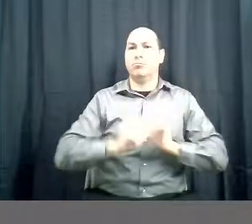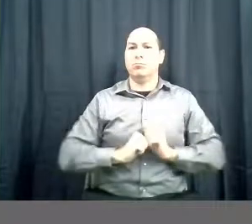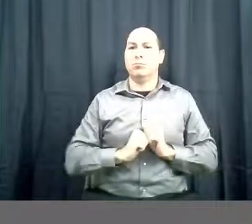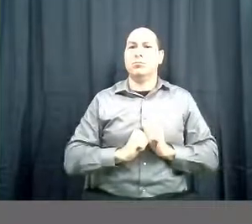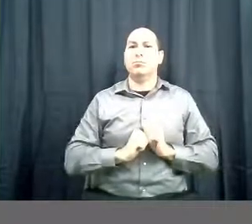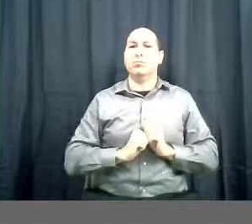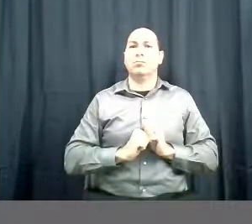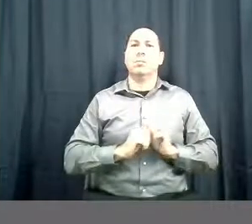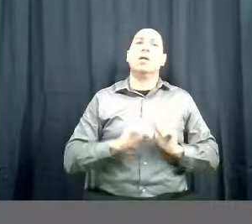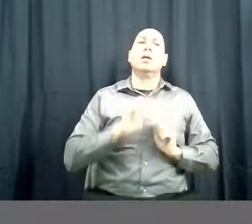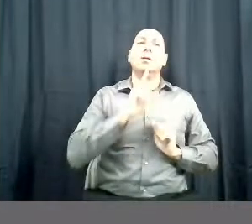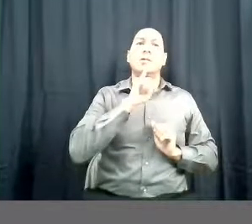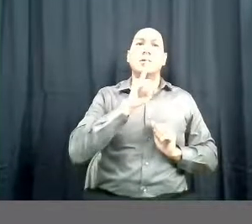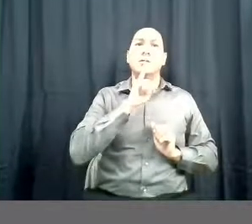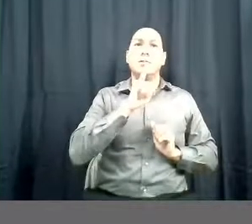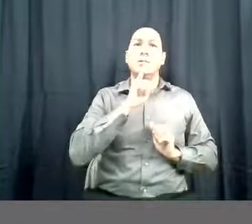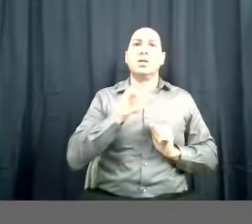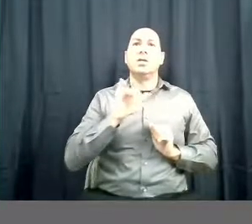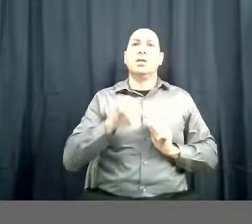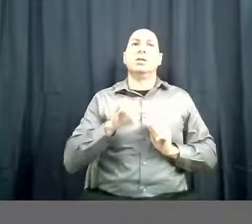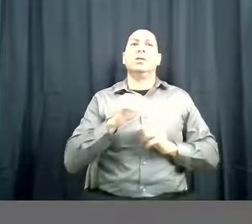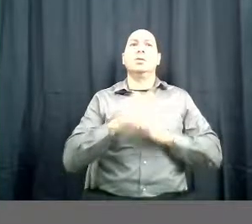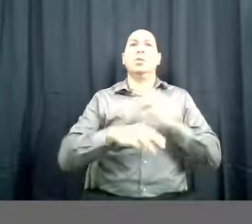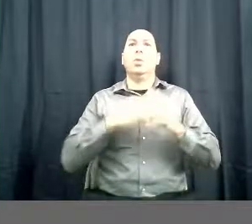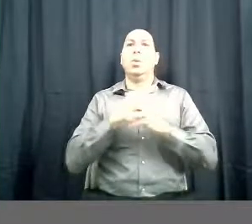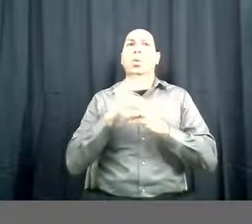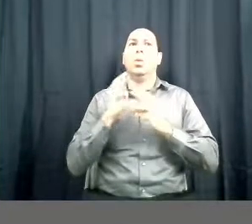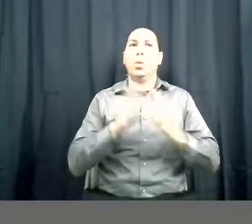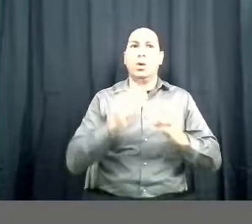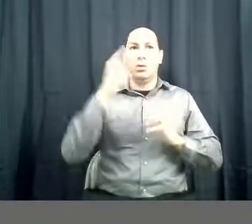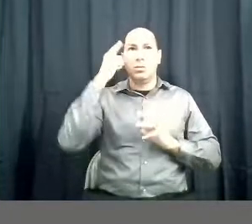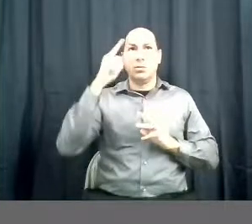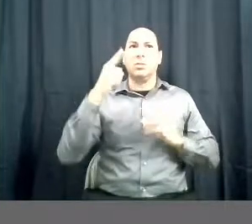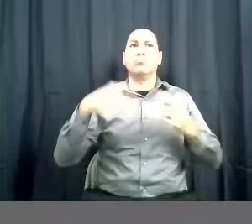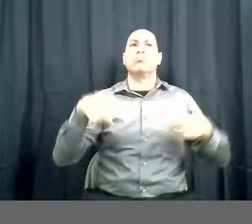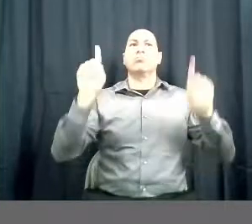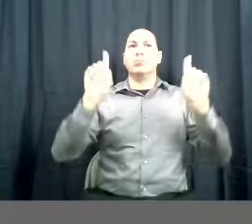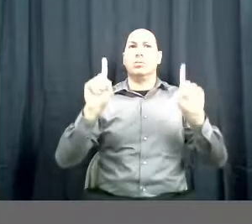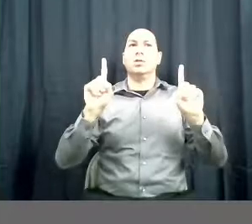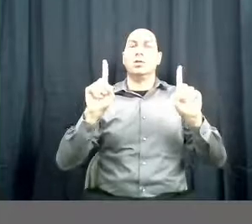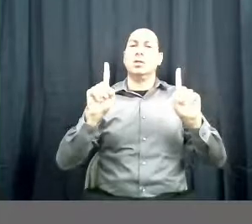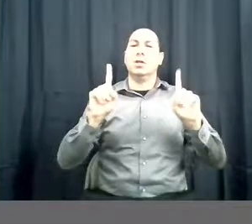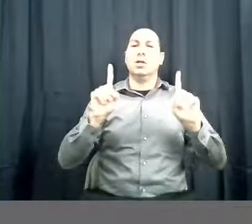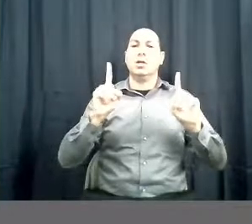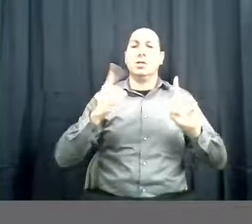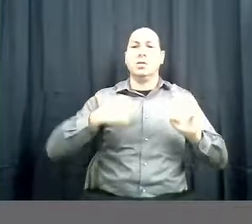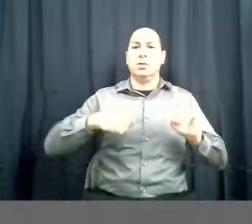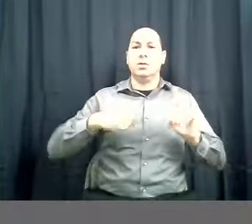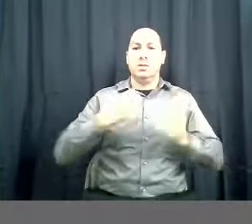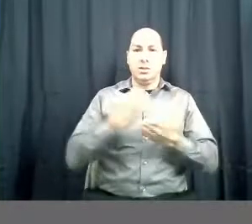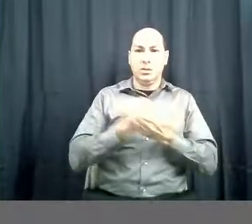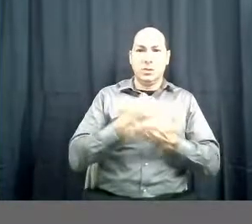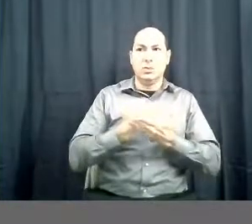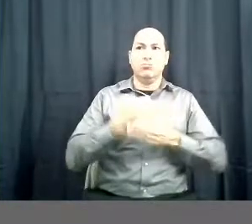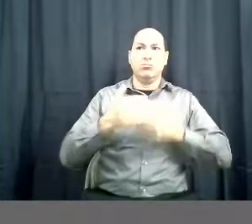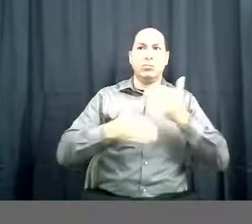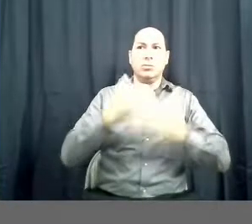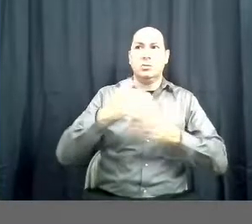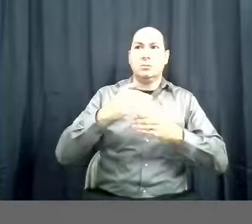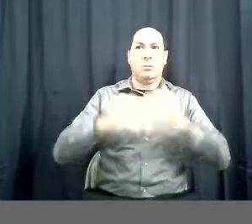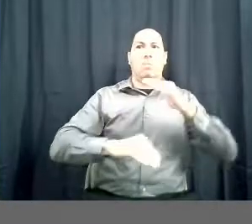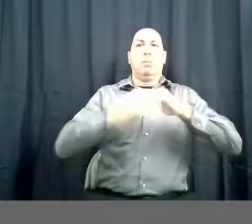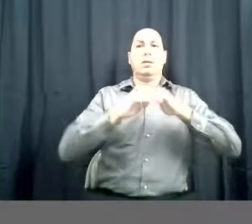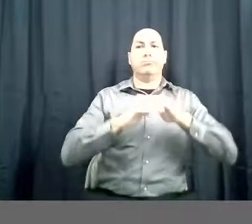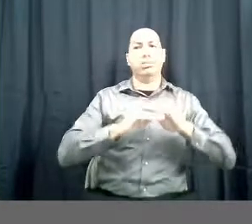to be done on economic development, and frankly speaking, there can never be enough economic development, the board has already achieved